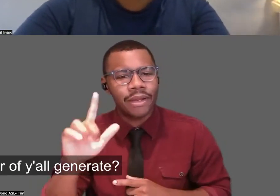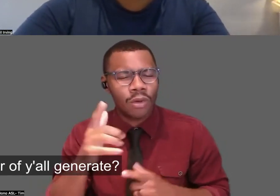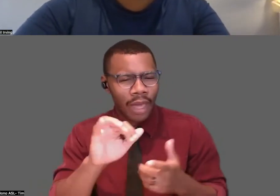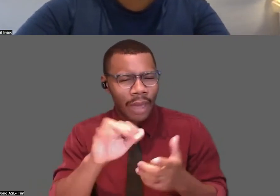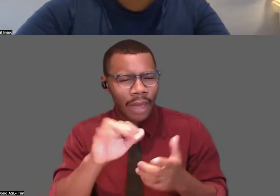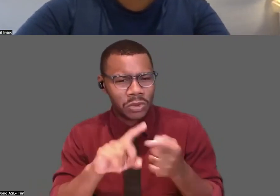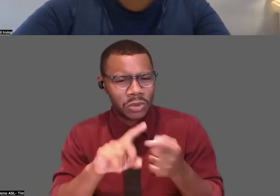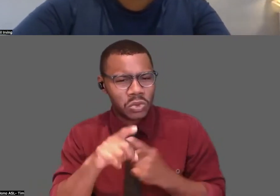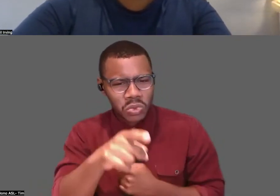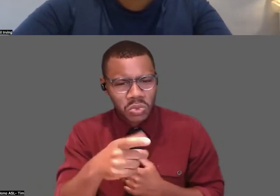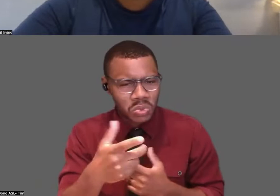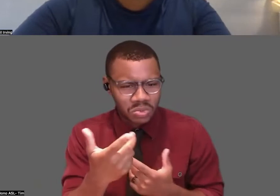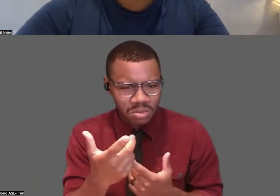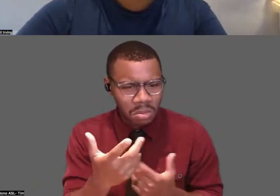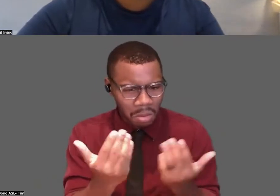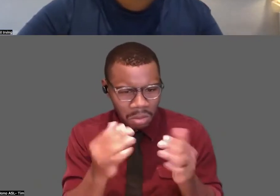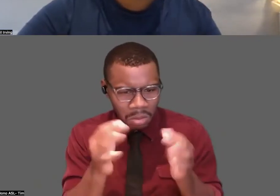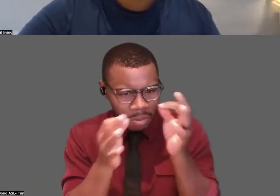generate?